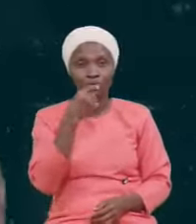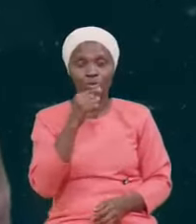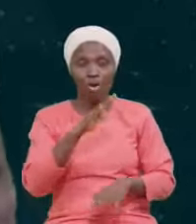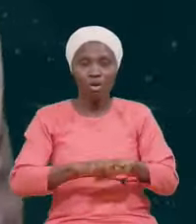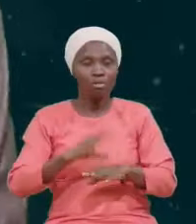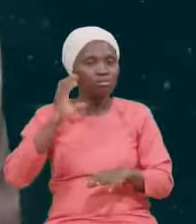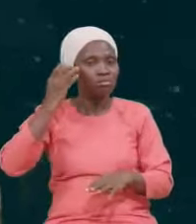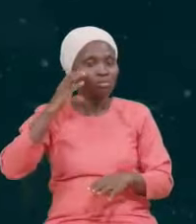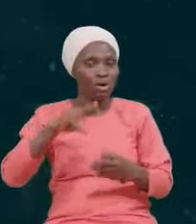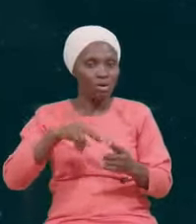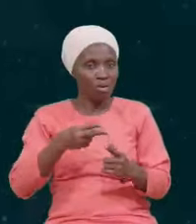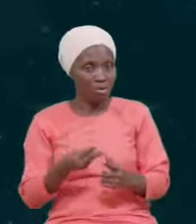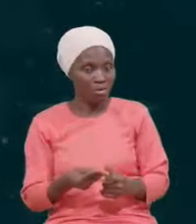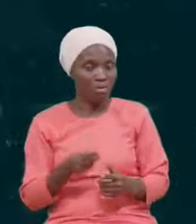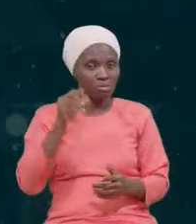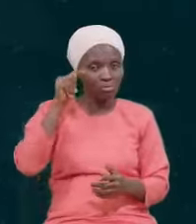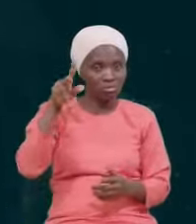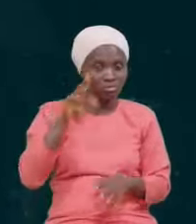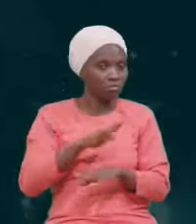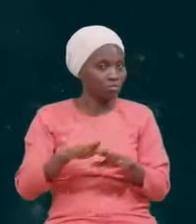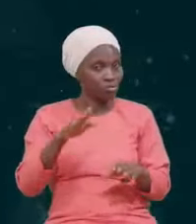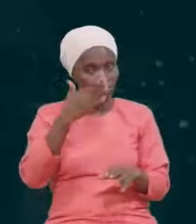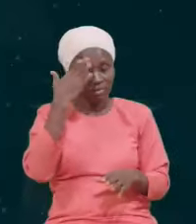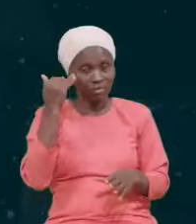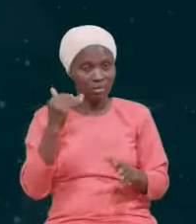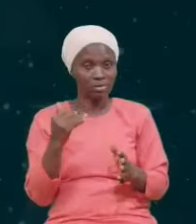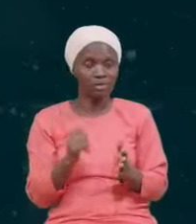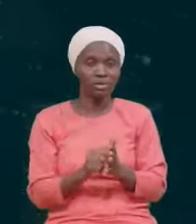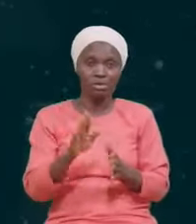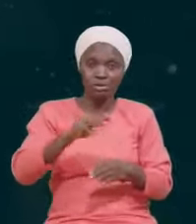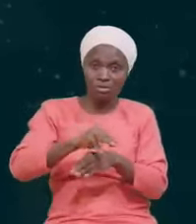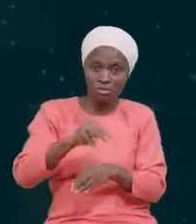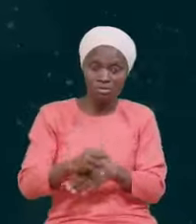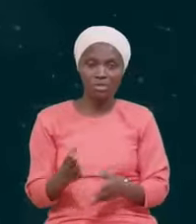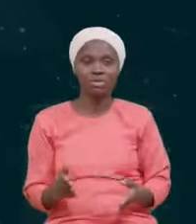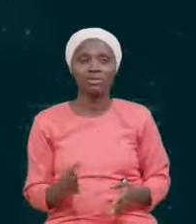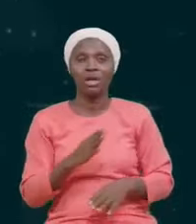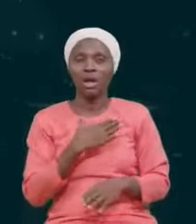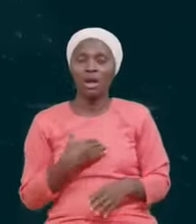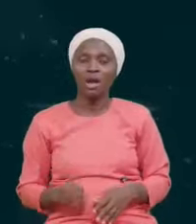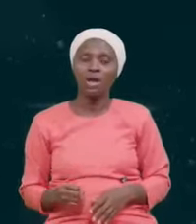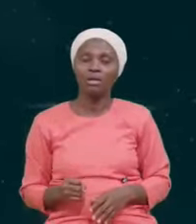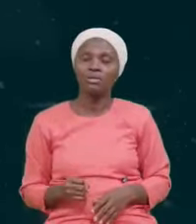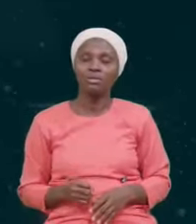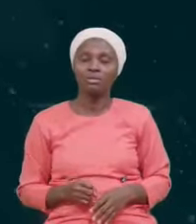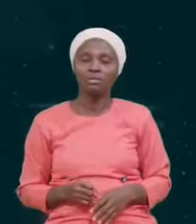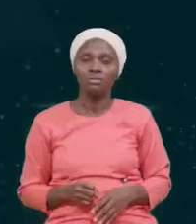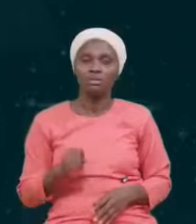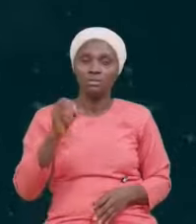radio or television, don't forget the SMS and WhatsApp number